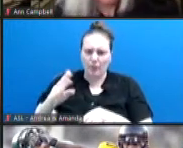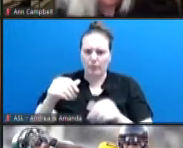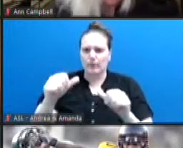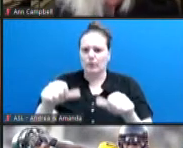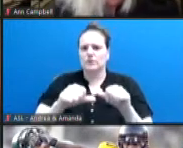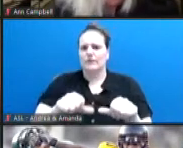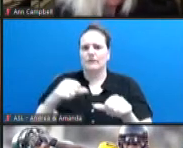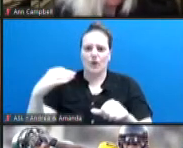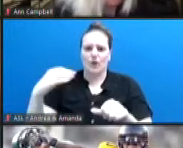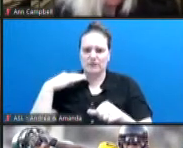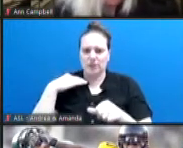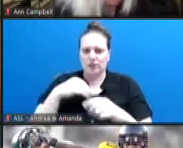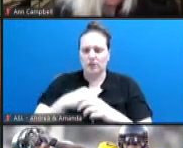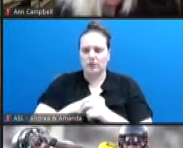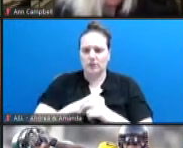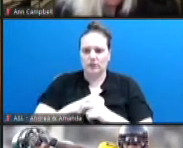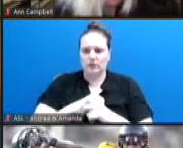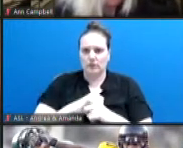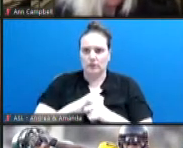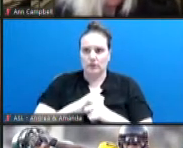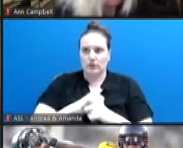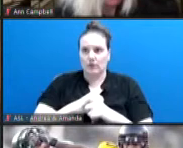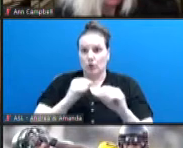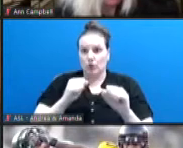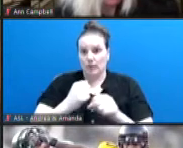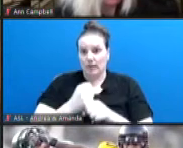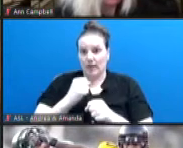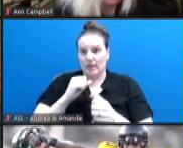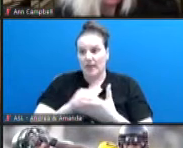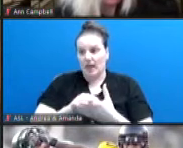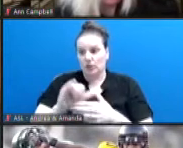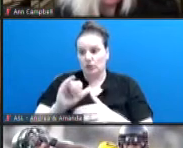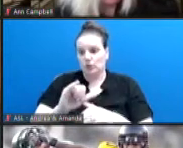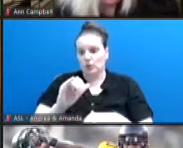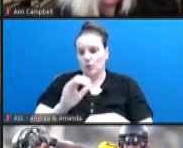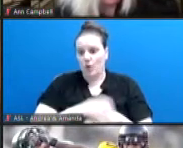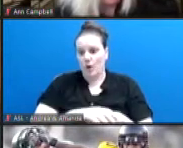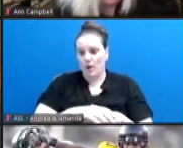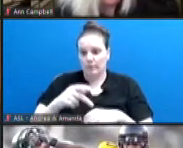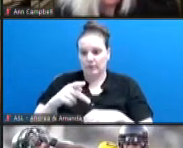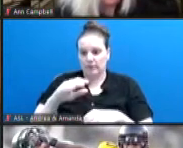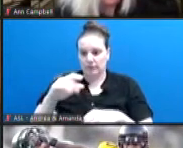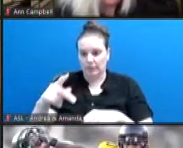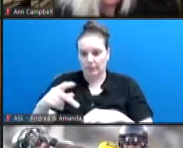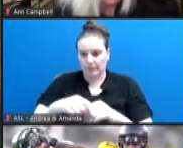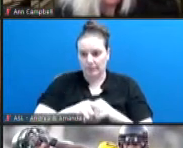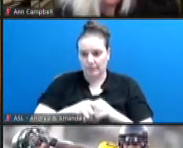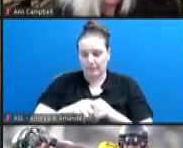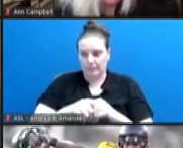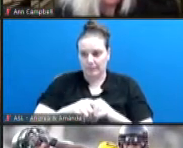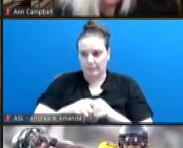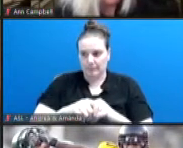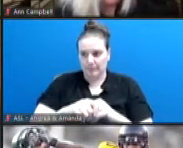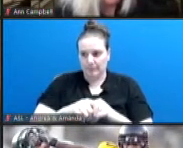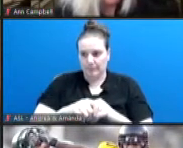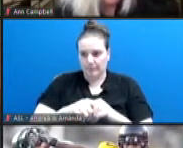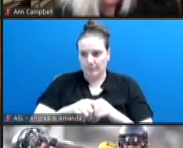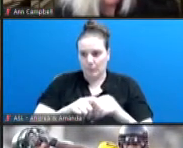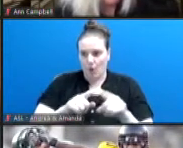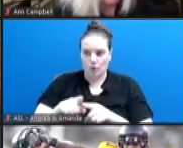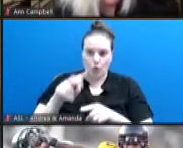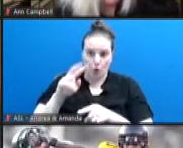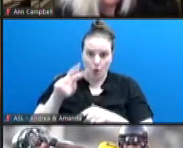posting. And so I was wondering if we could get that too from PCCEP on that, and also look to other